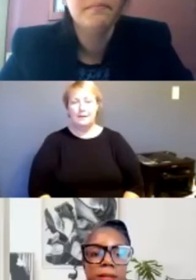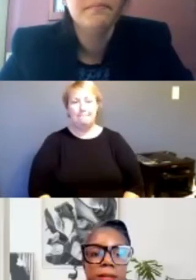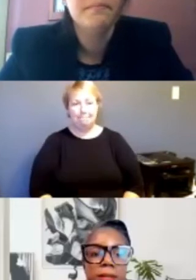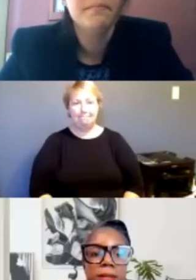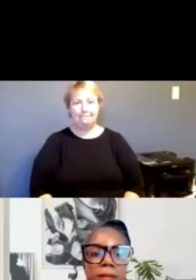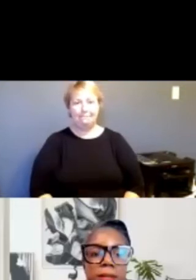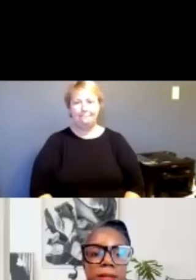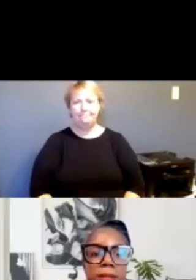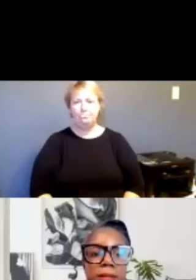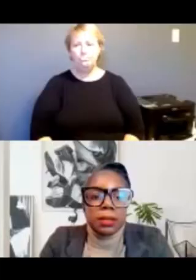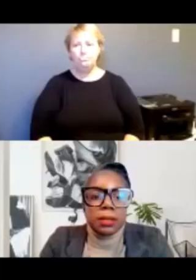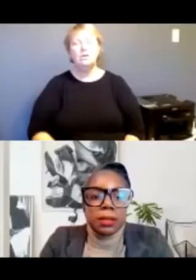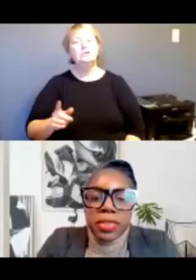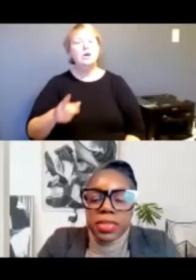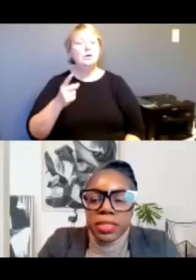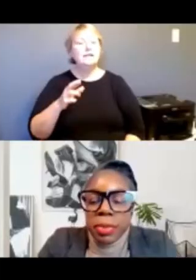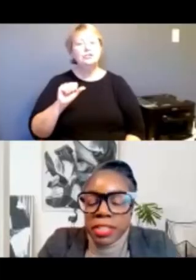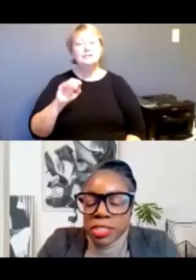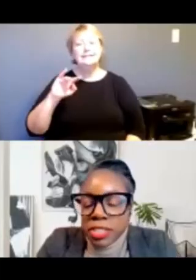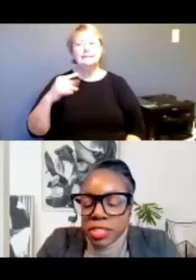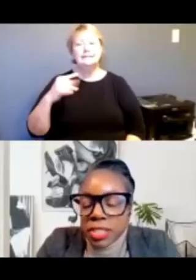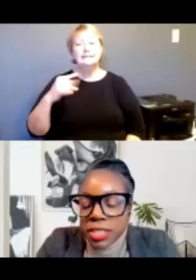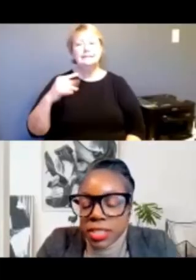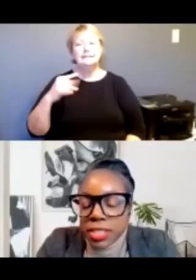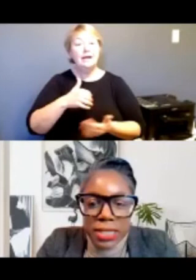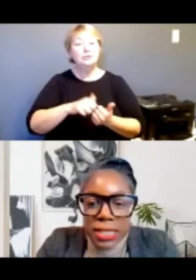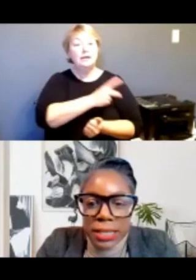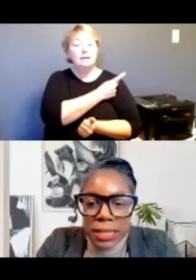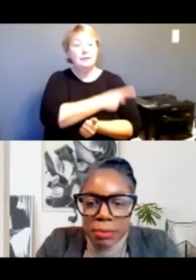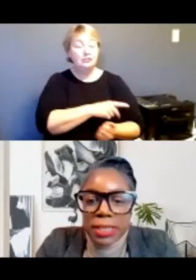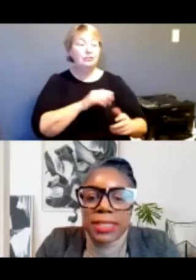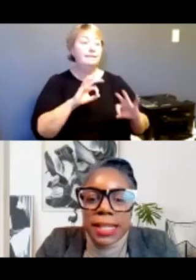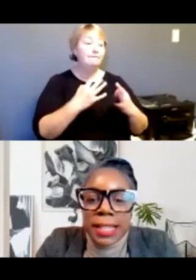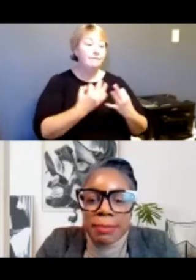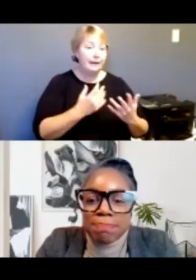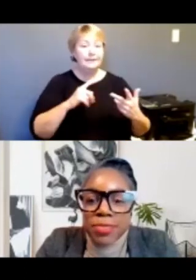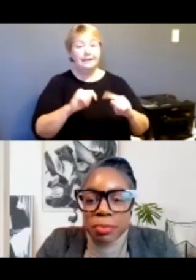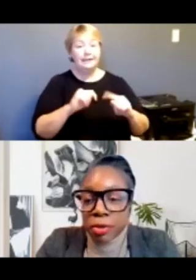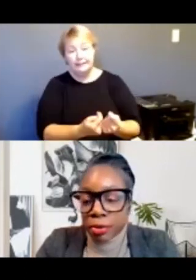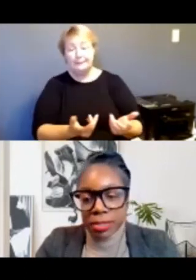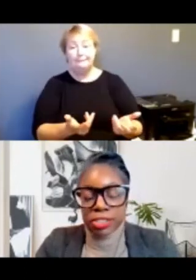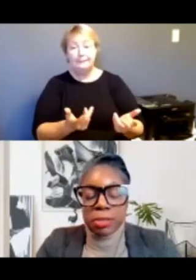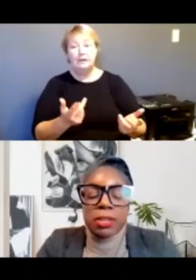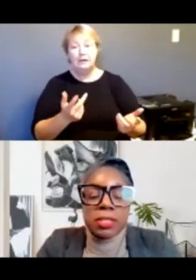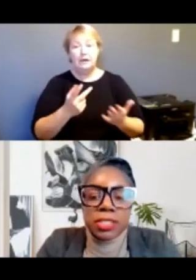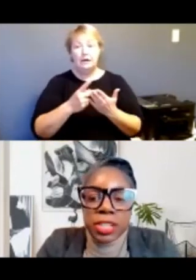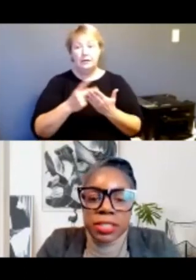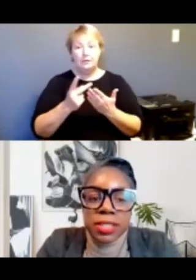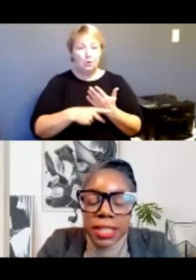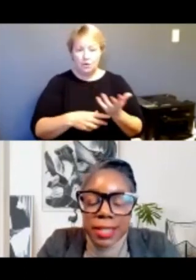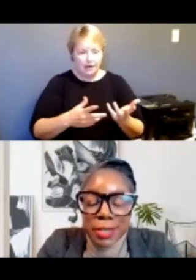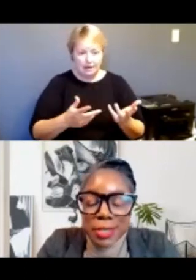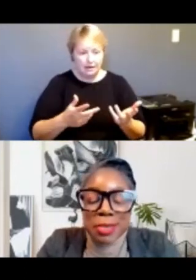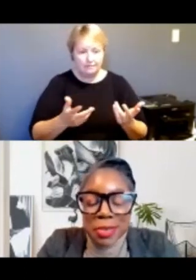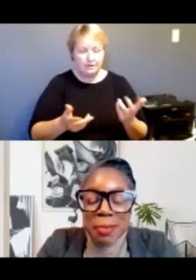So Dr. Smith's interactions with the patient, the family team, the program leadership all suggest